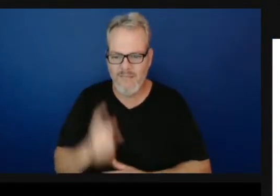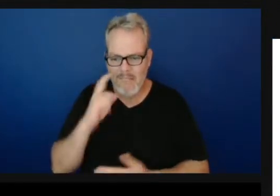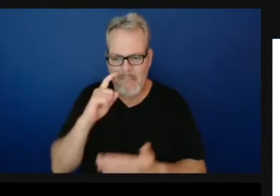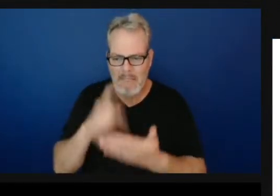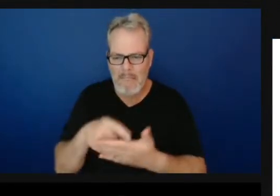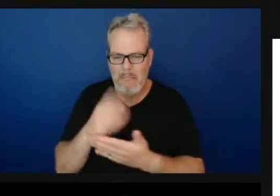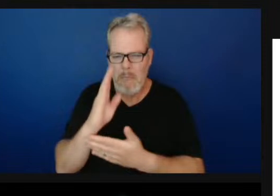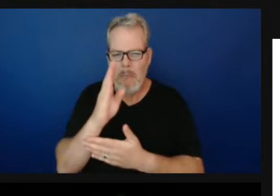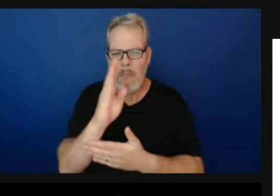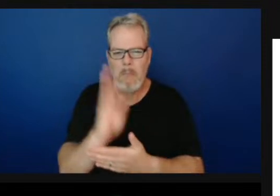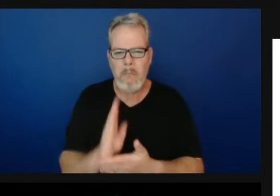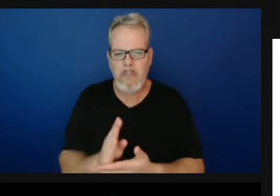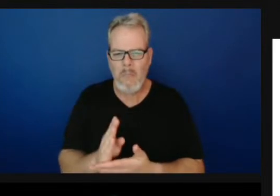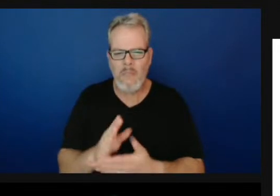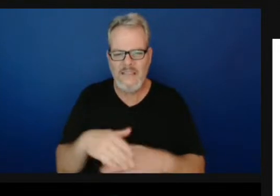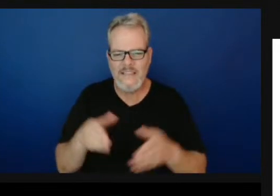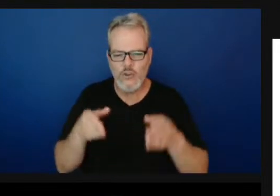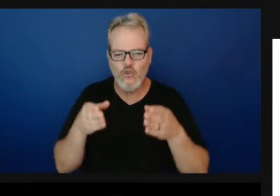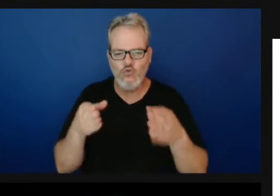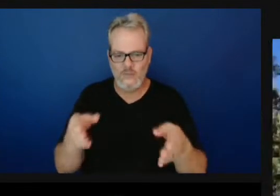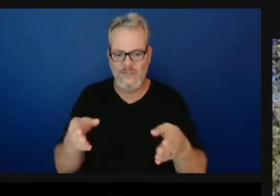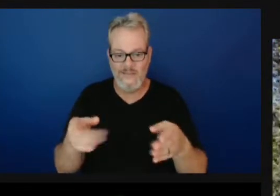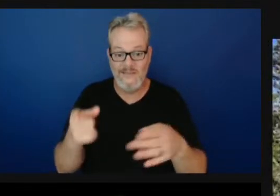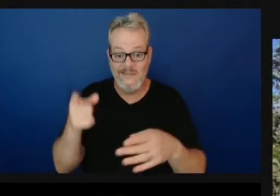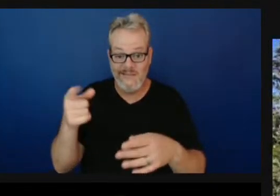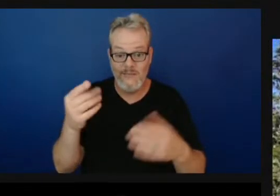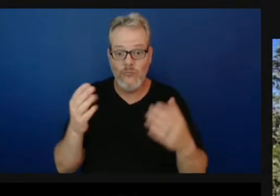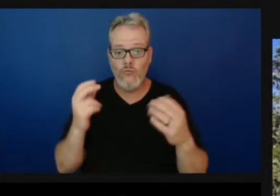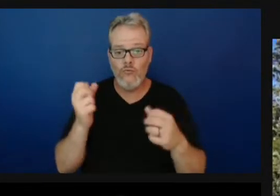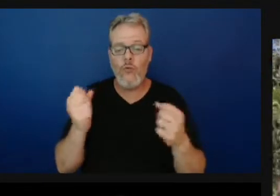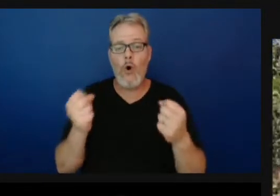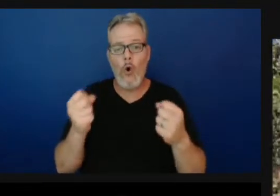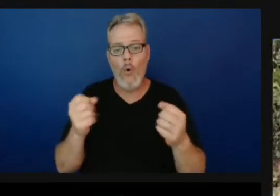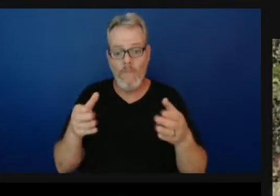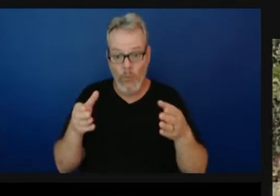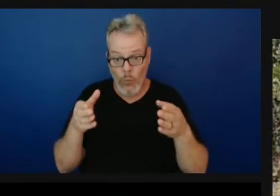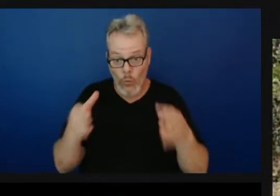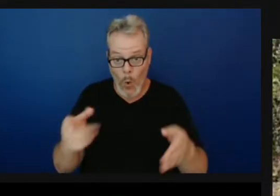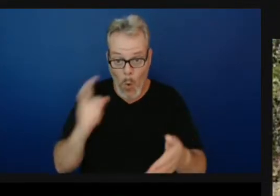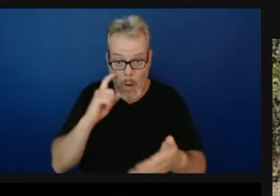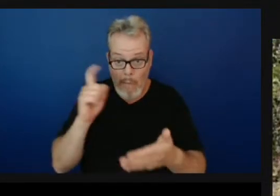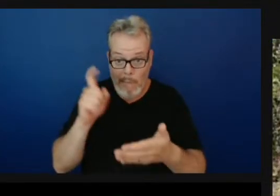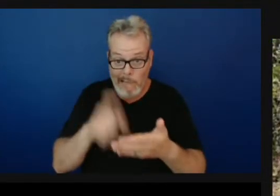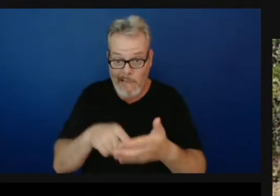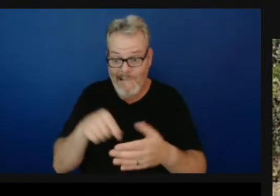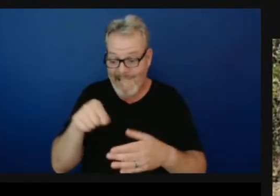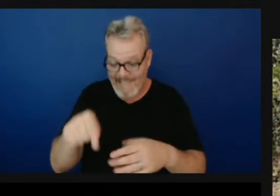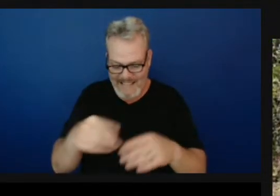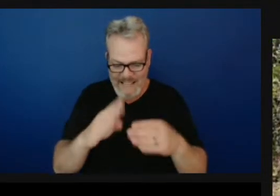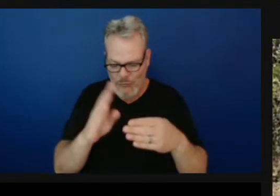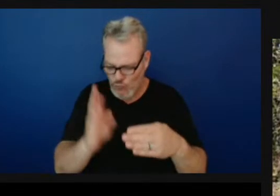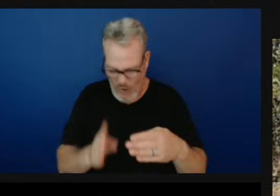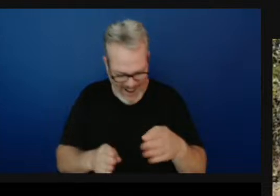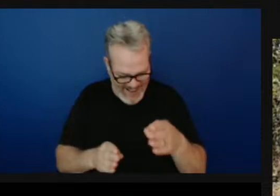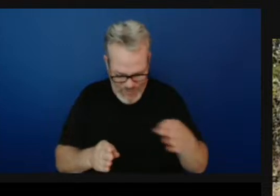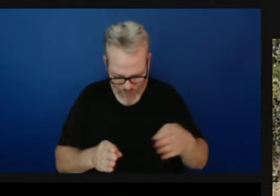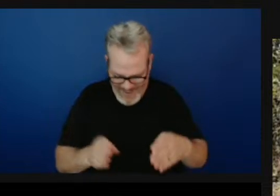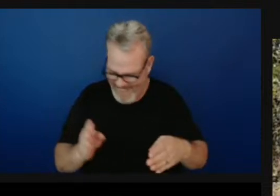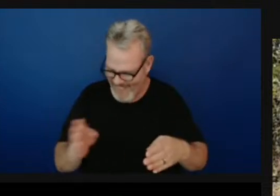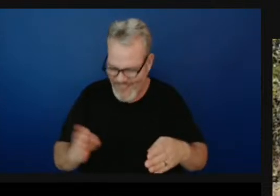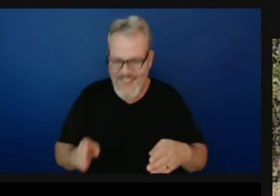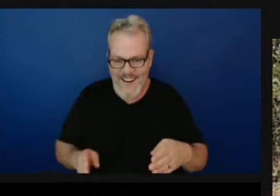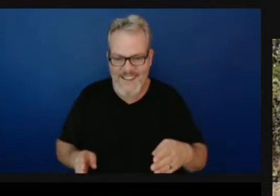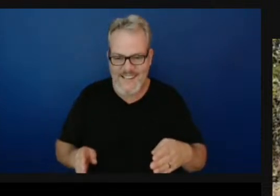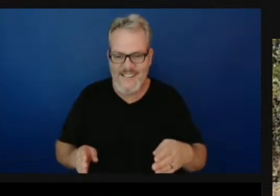here you can see that they've drove down the road on the 23rd. You can see these series of cracks. I can try to highlight them for you guys. It kind of go